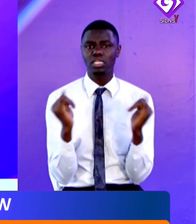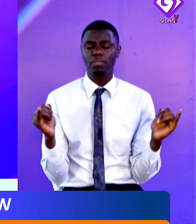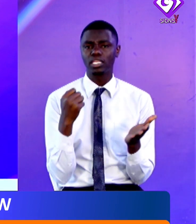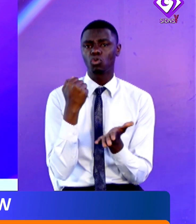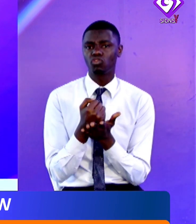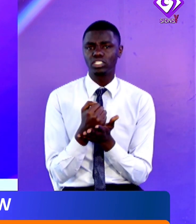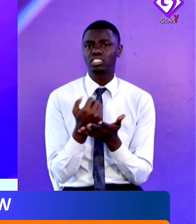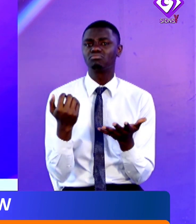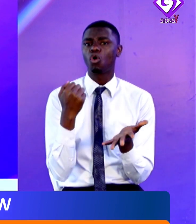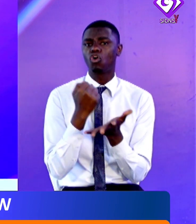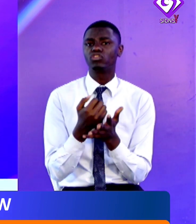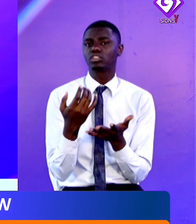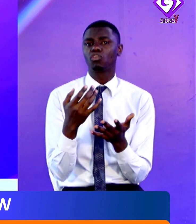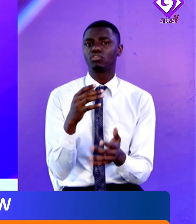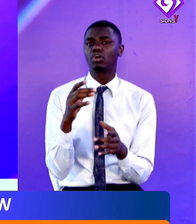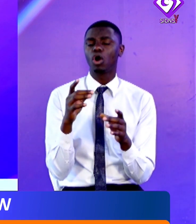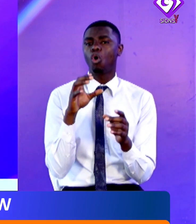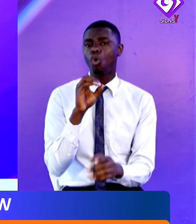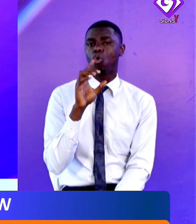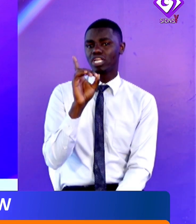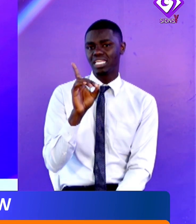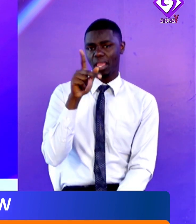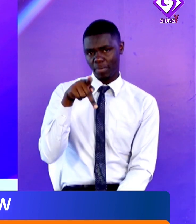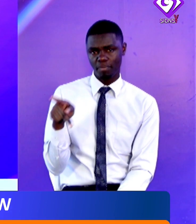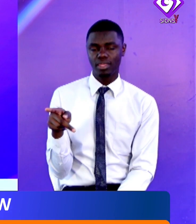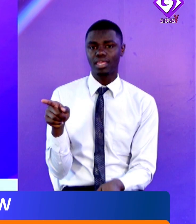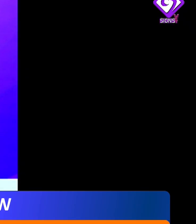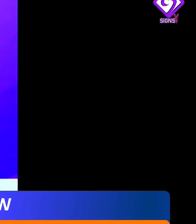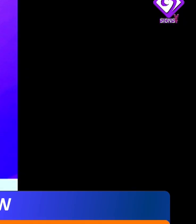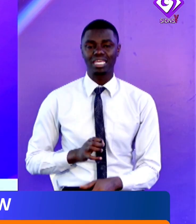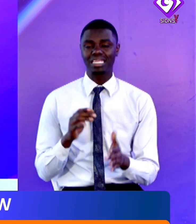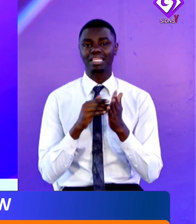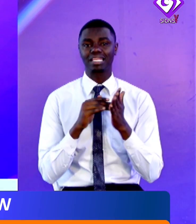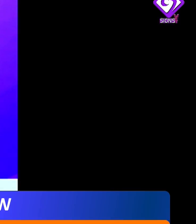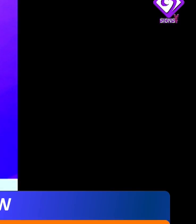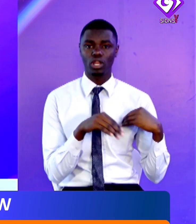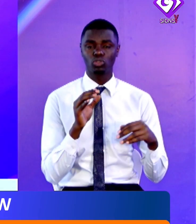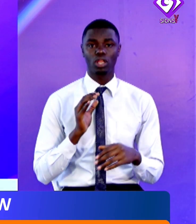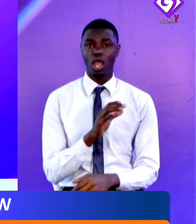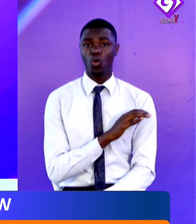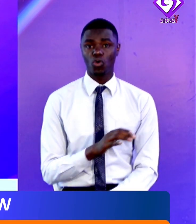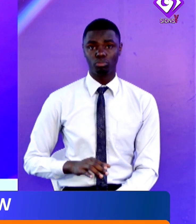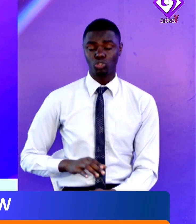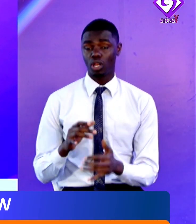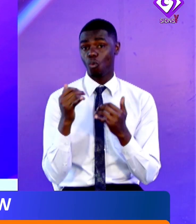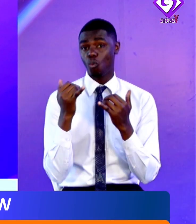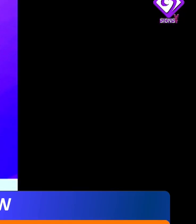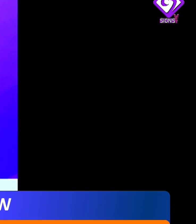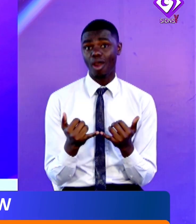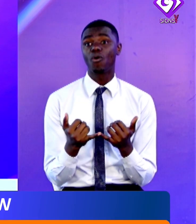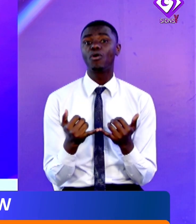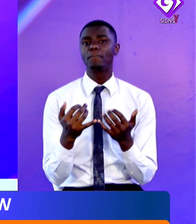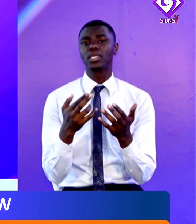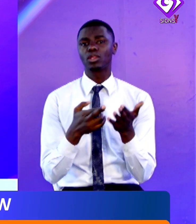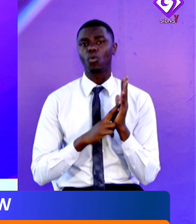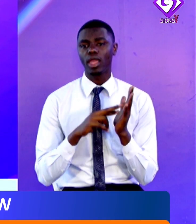such as the Office of the Director of Public Prosecution and the Ethics and Anti-Corruption Commission will now be required